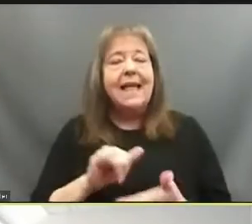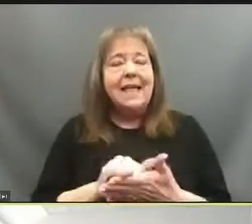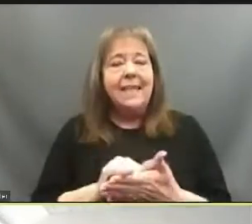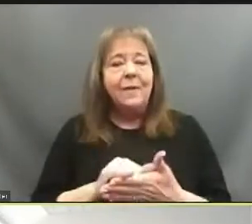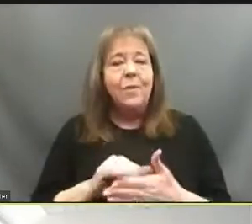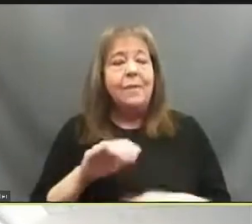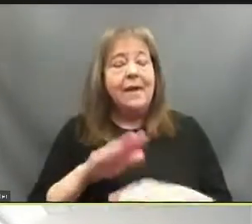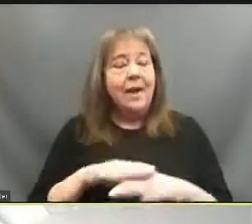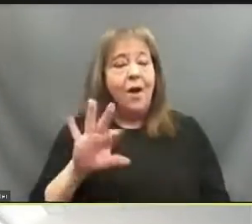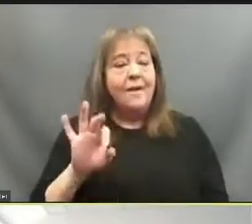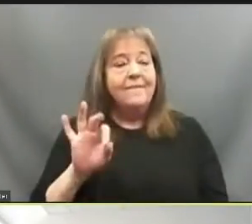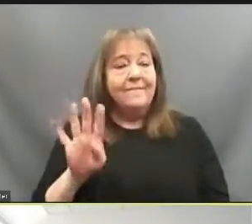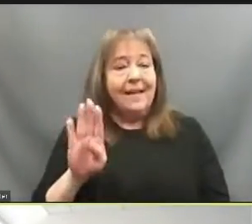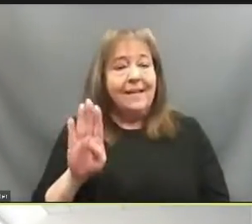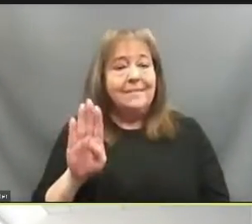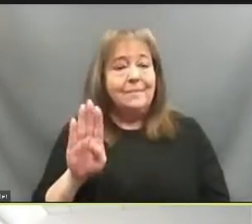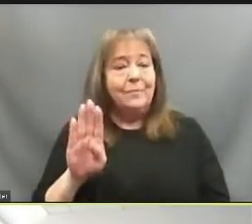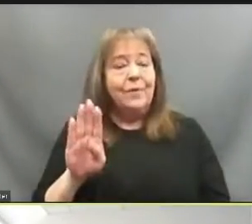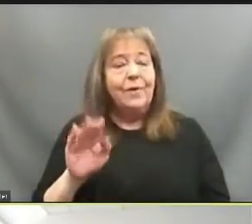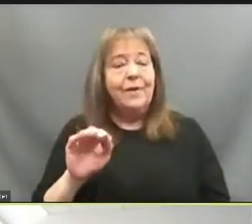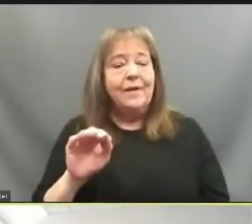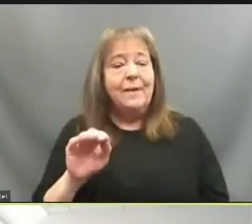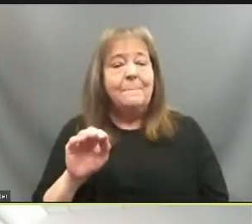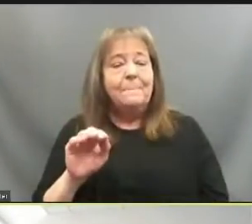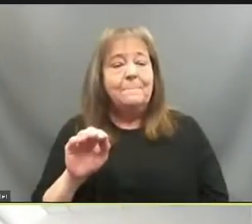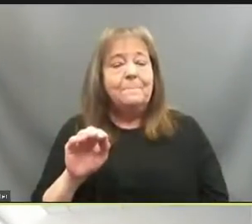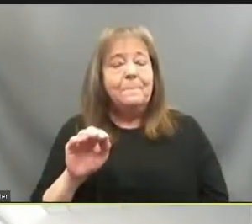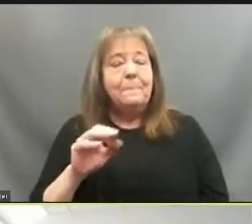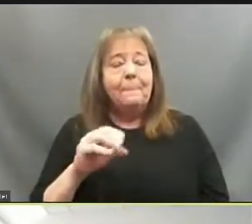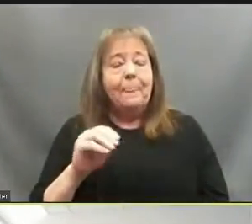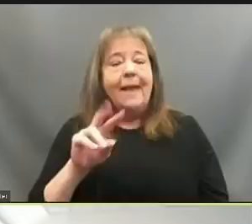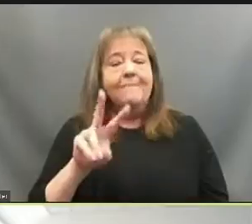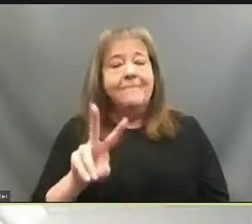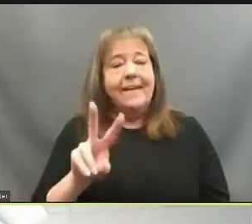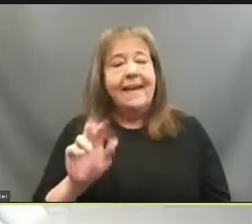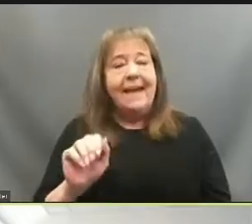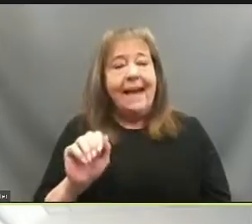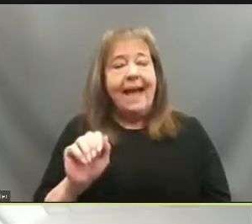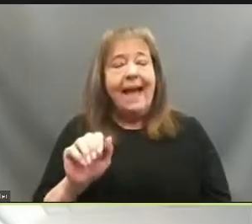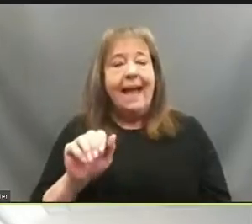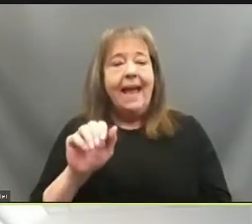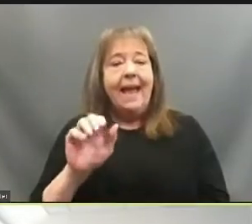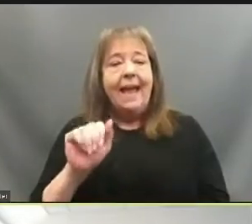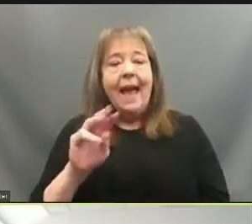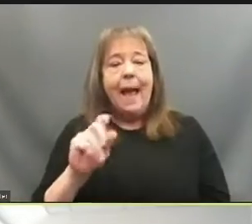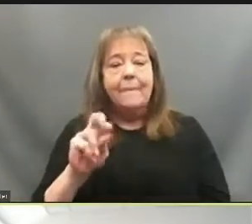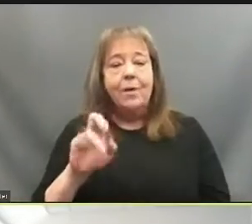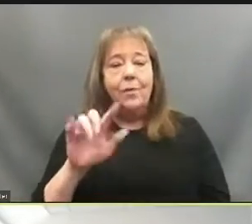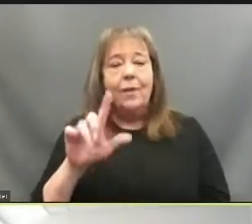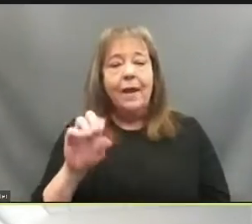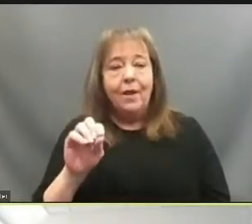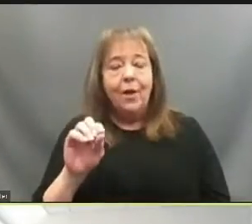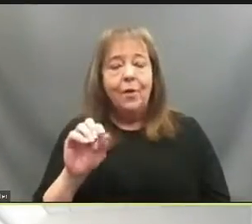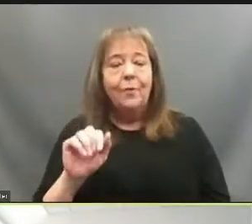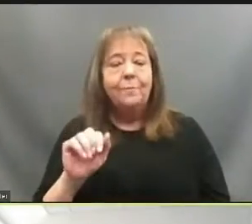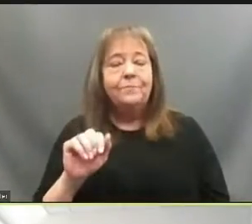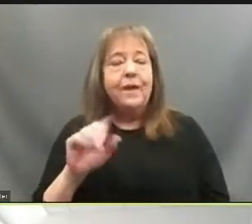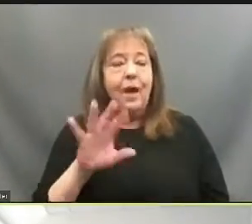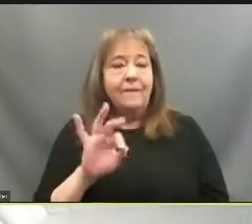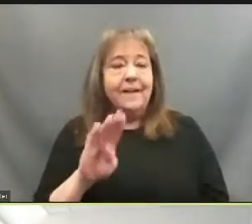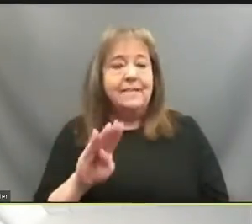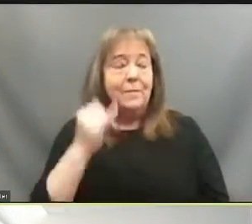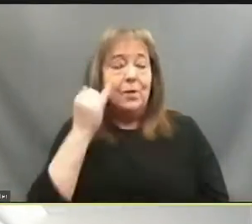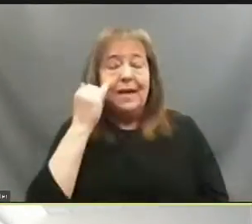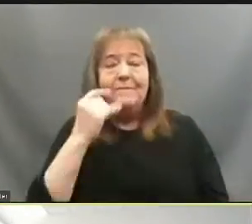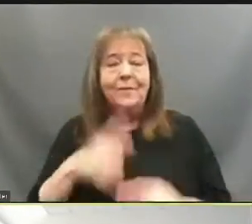Facebook at our Facebook page. It is at VA Amarillo. So for those who are unable to participate,